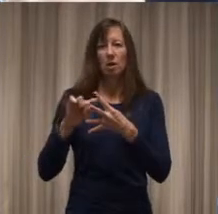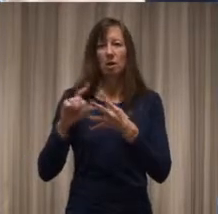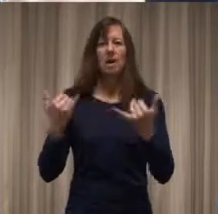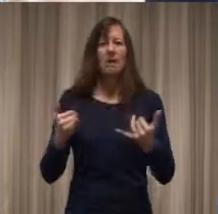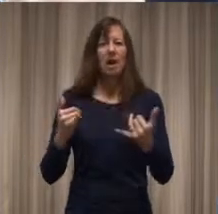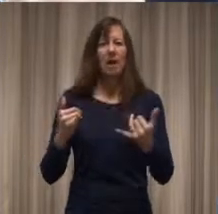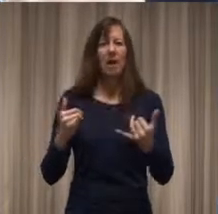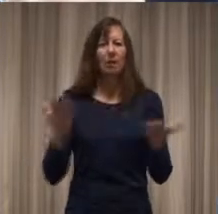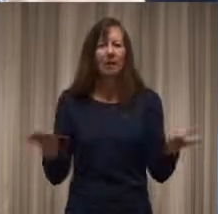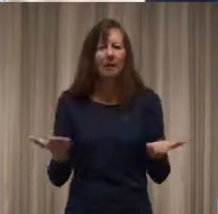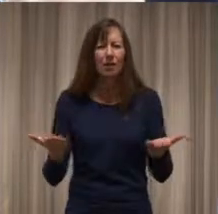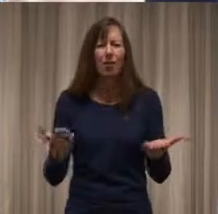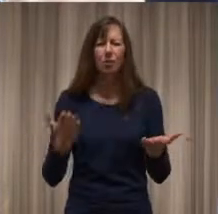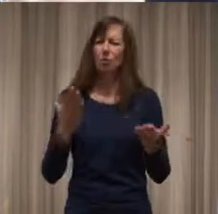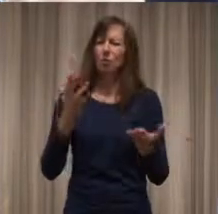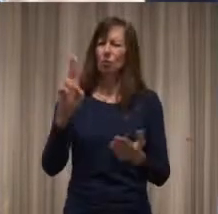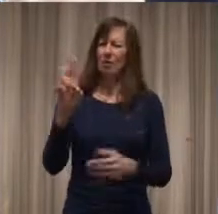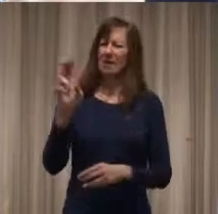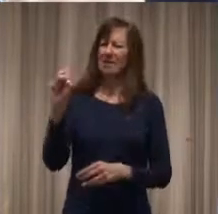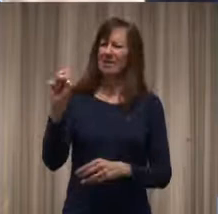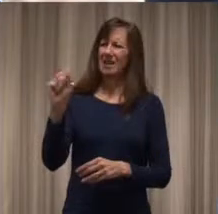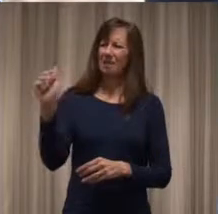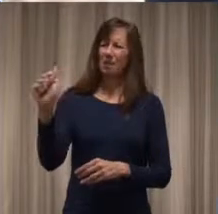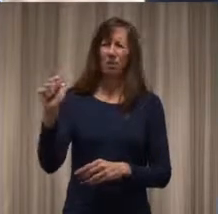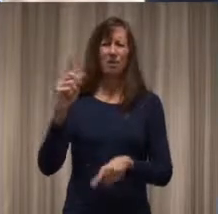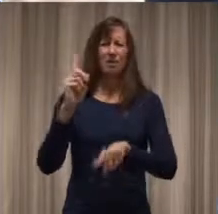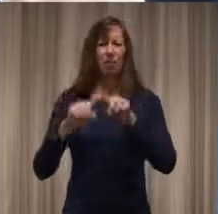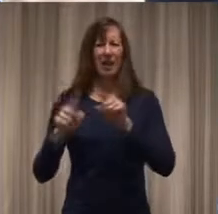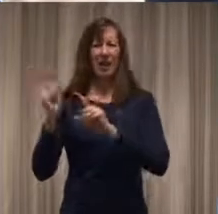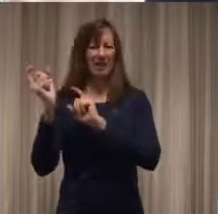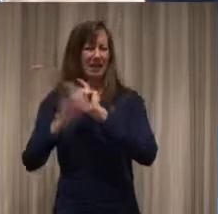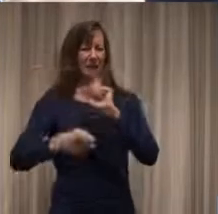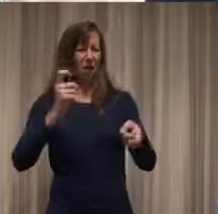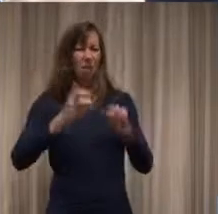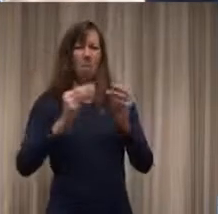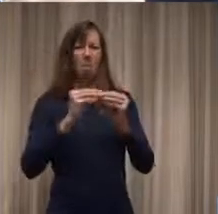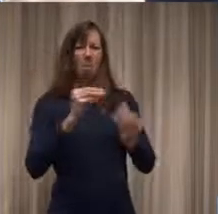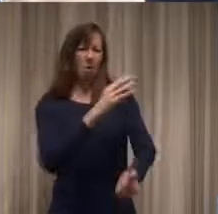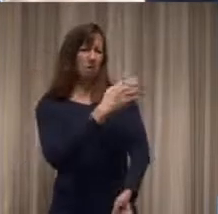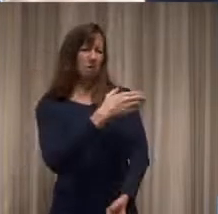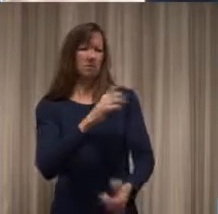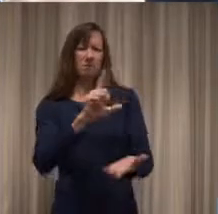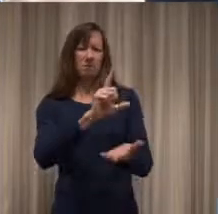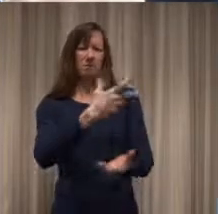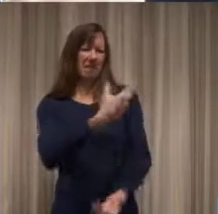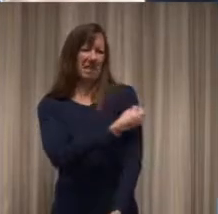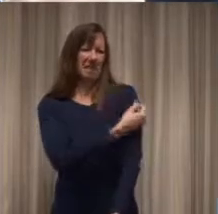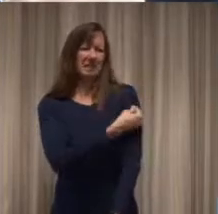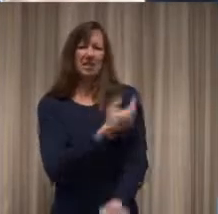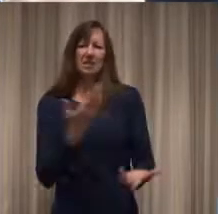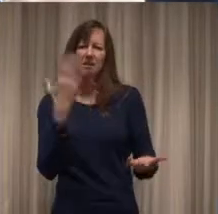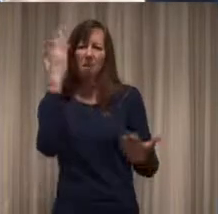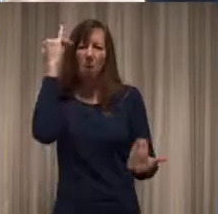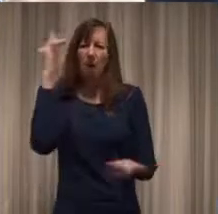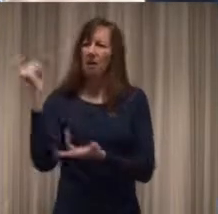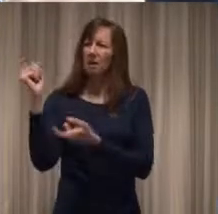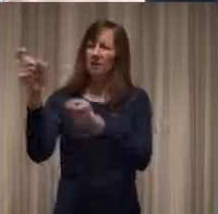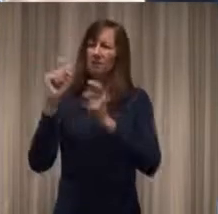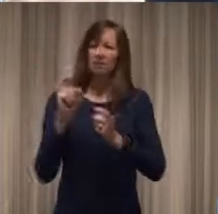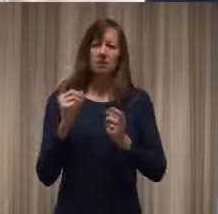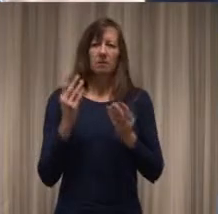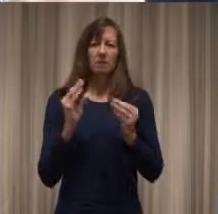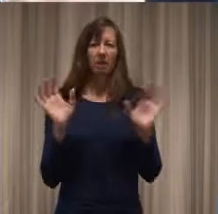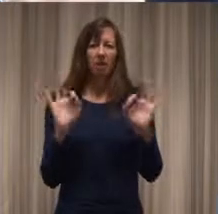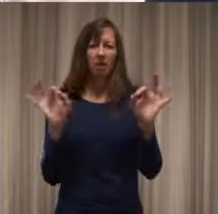of this out. At the New York State level, to give you a sense, New York State, which has 20 million